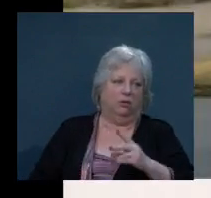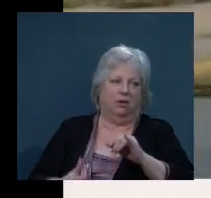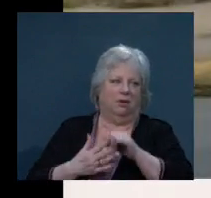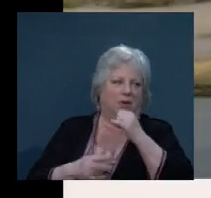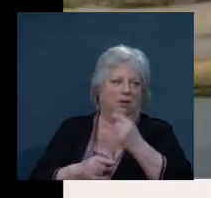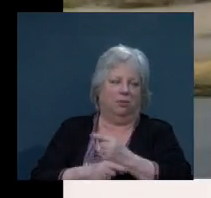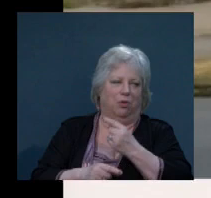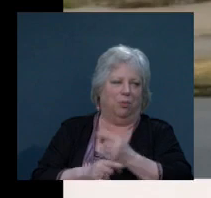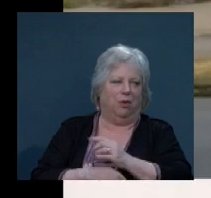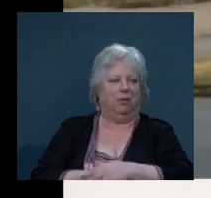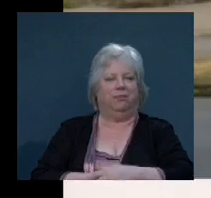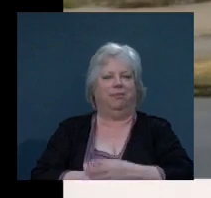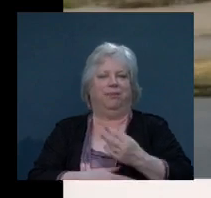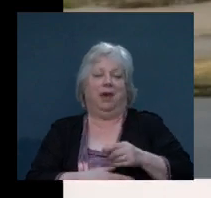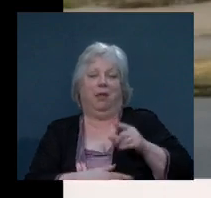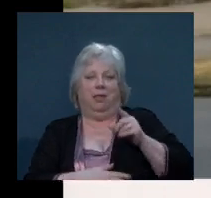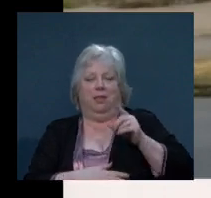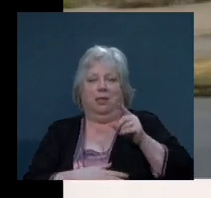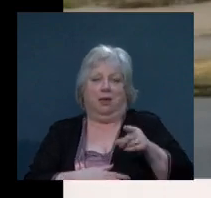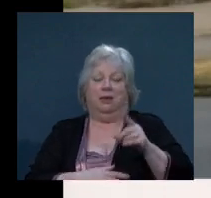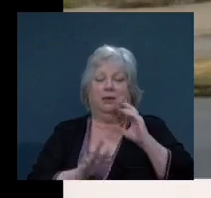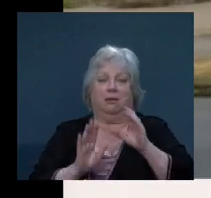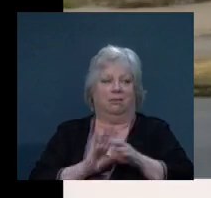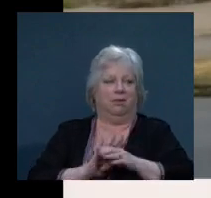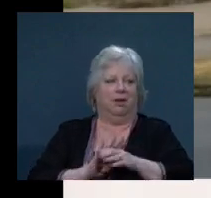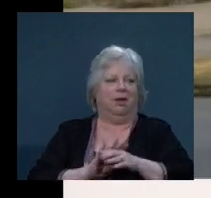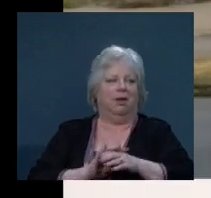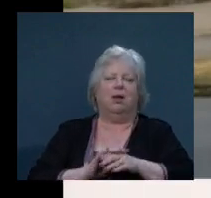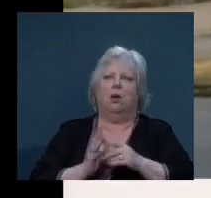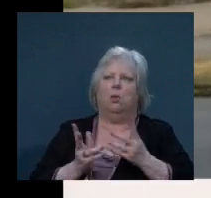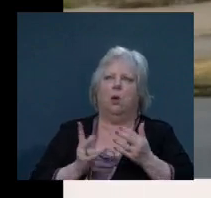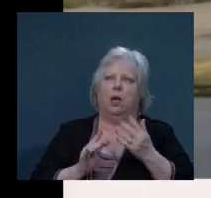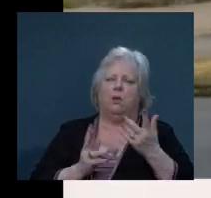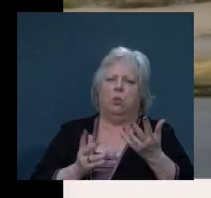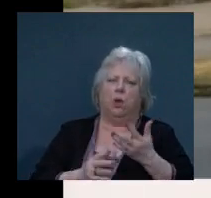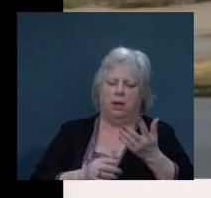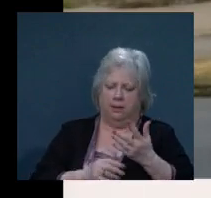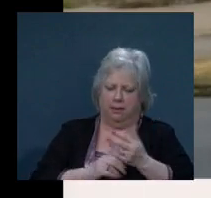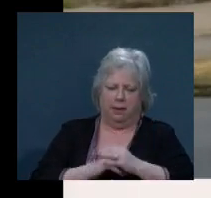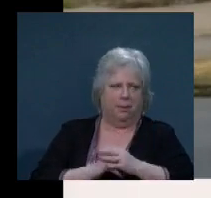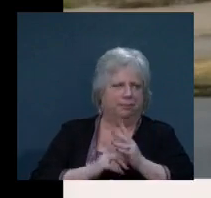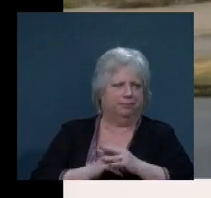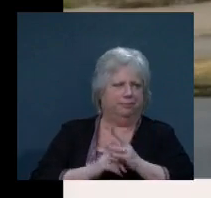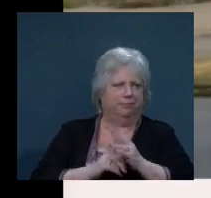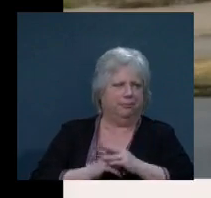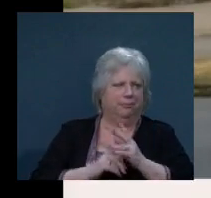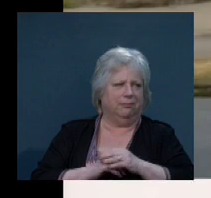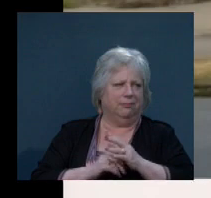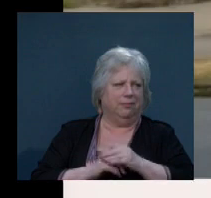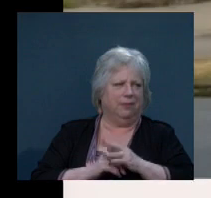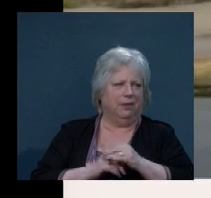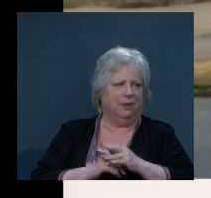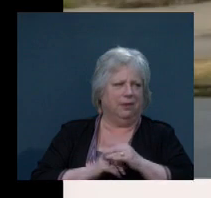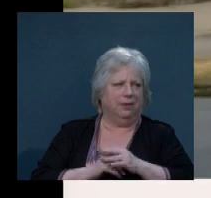not appropriate. Now, this is, let's see, what is this?